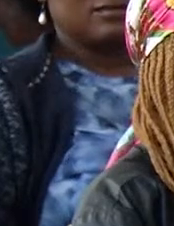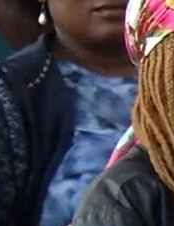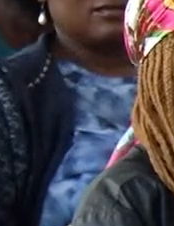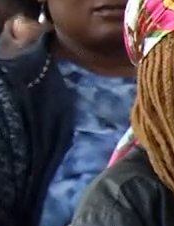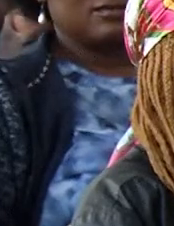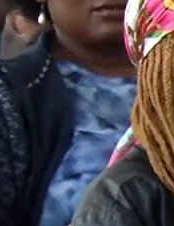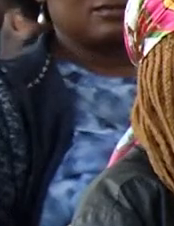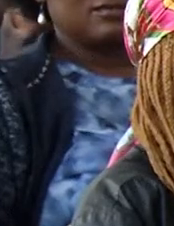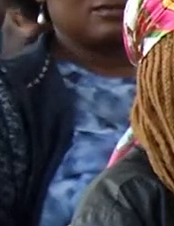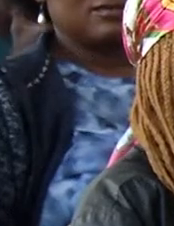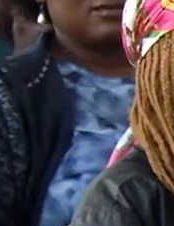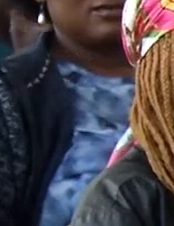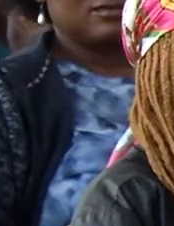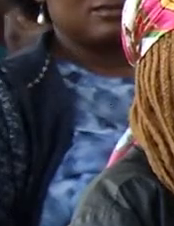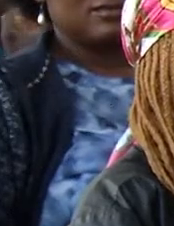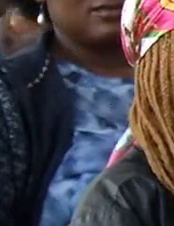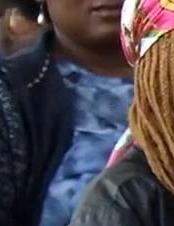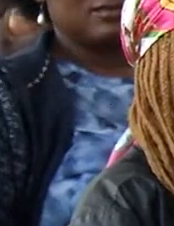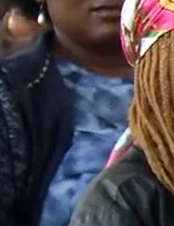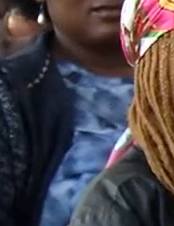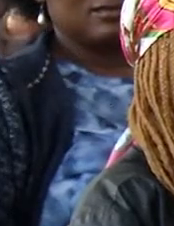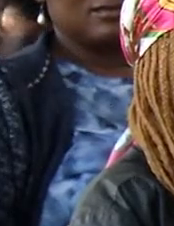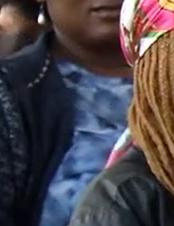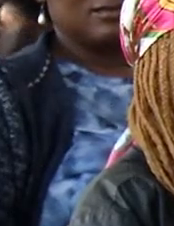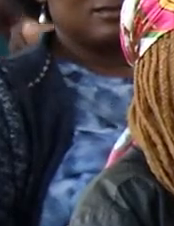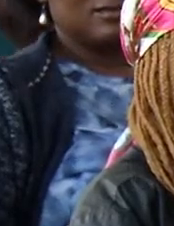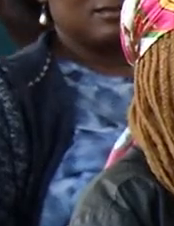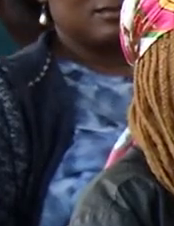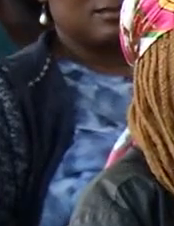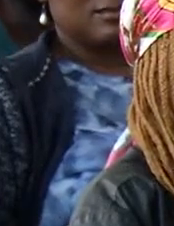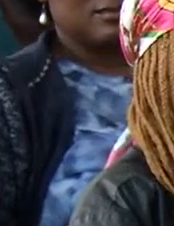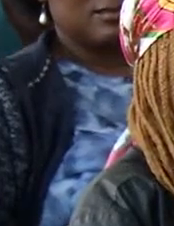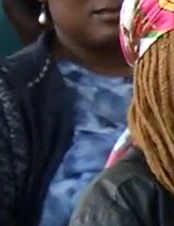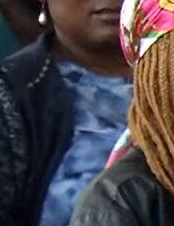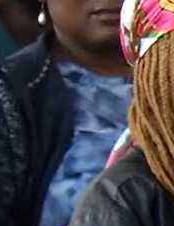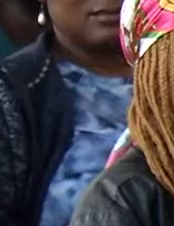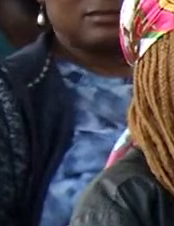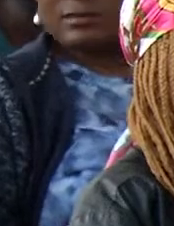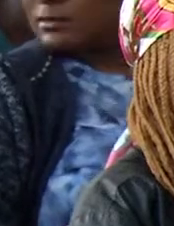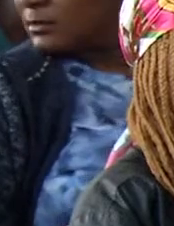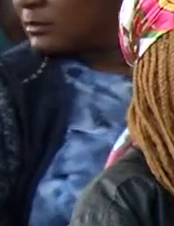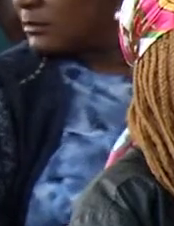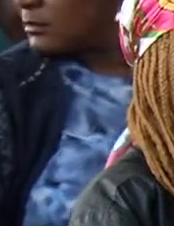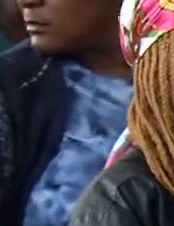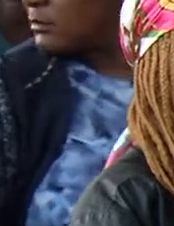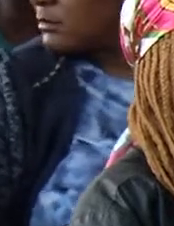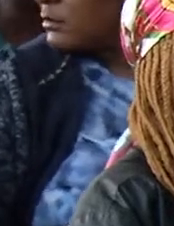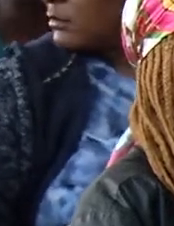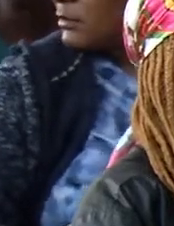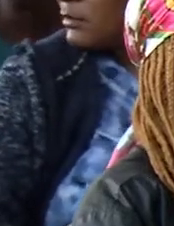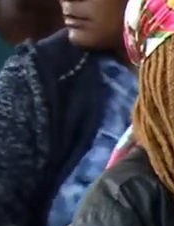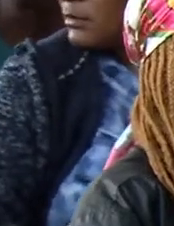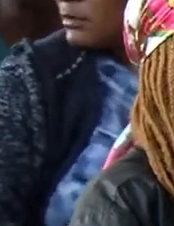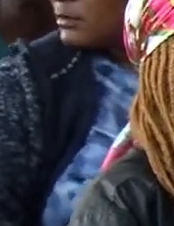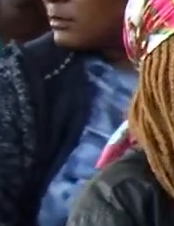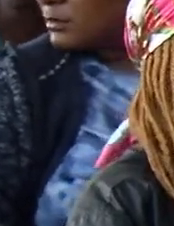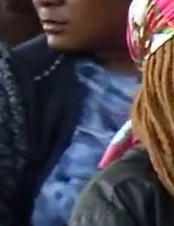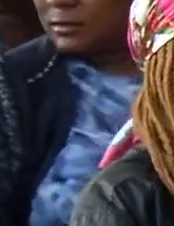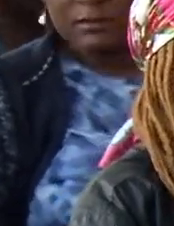Okay. Ara leboga modisa o molemo. Thank you very much, fine teacher.